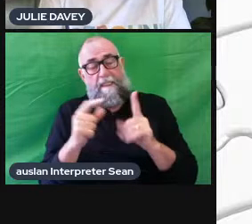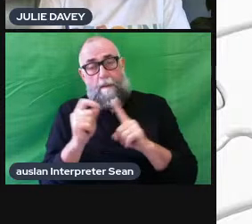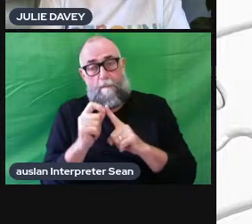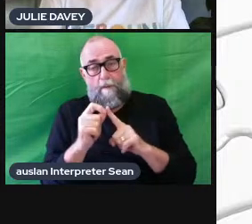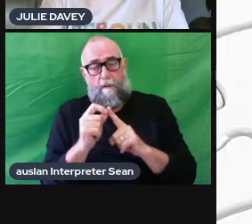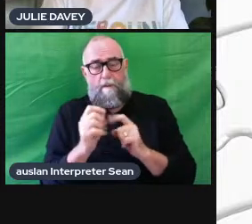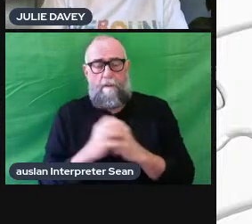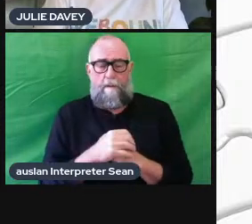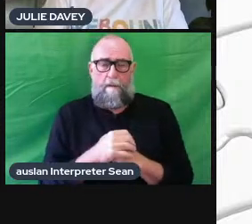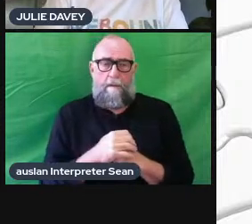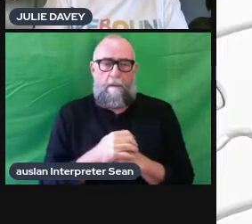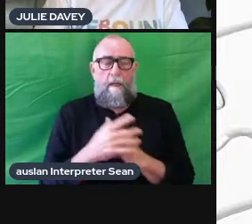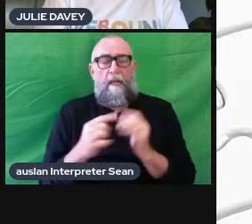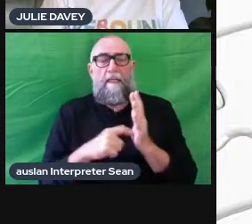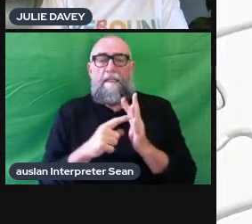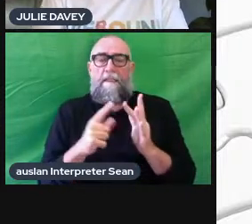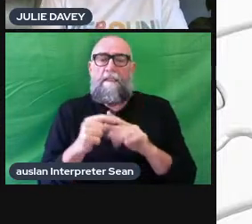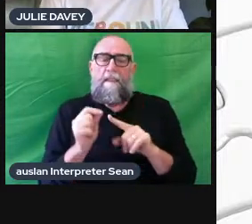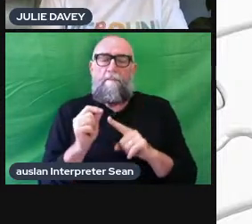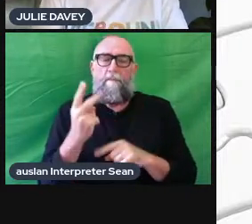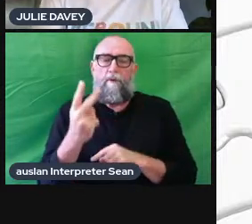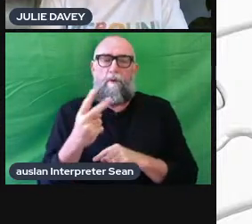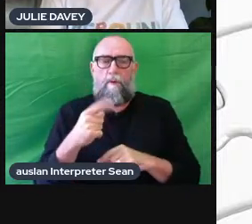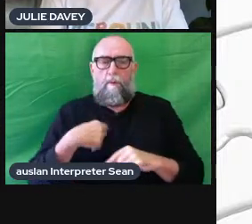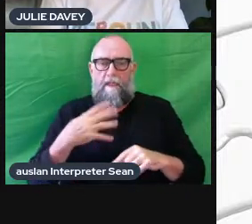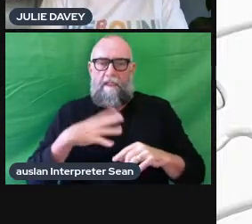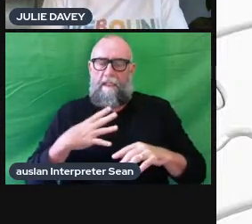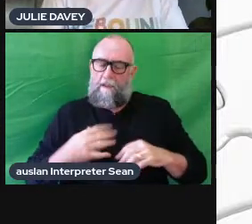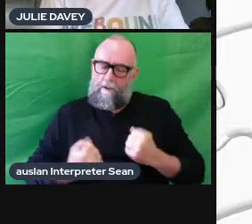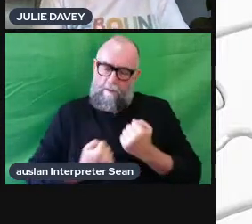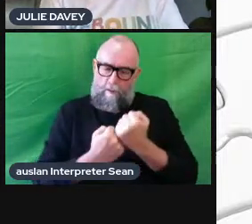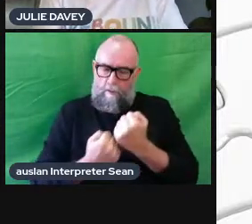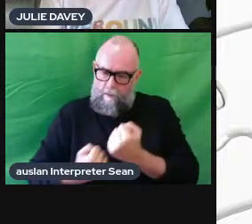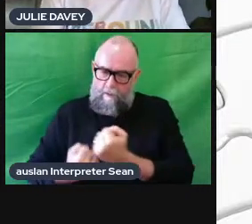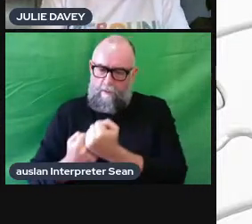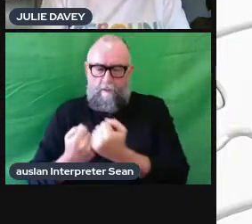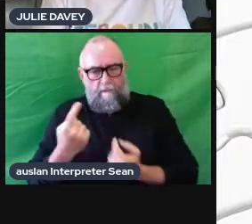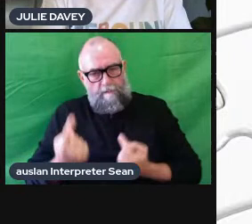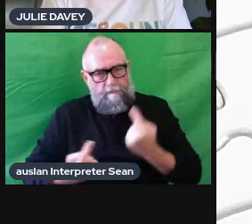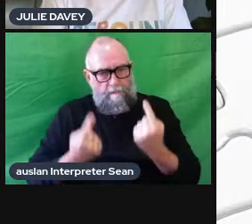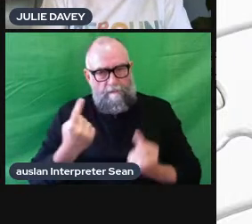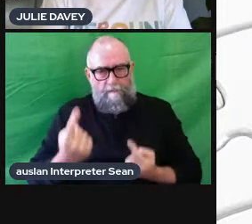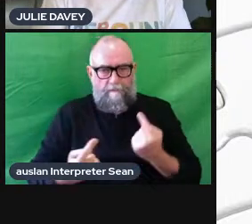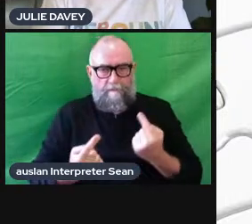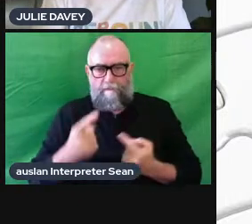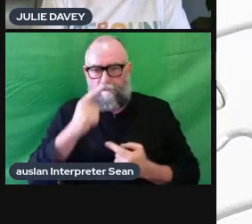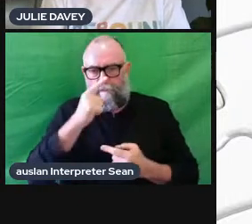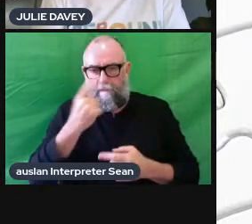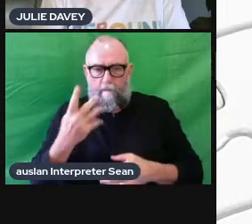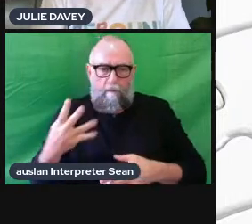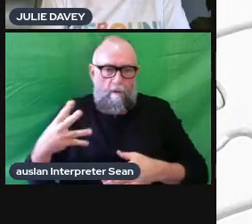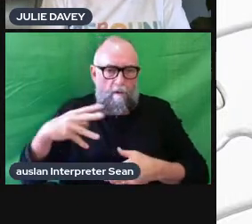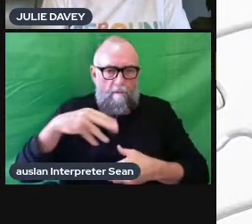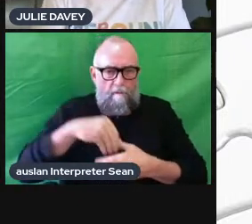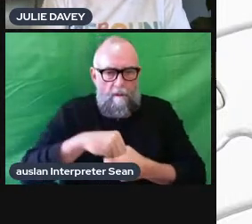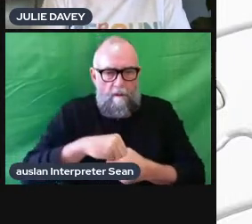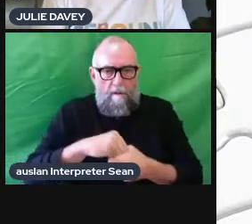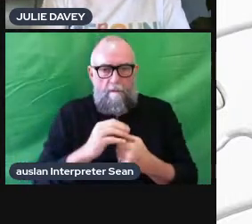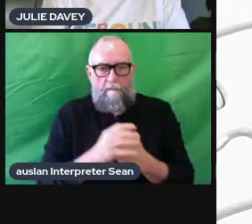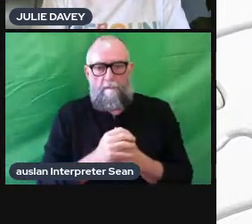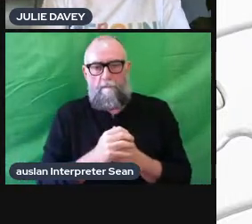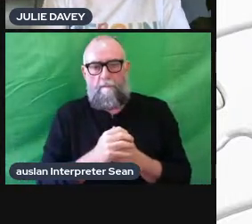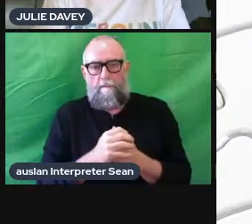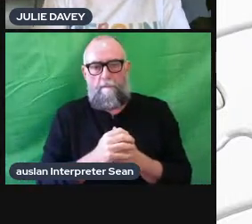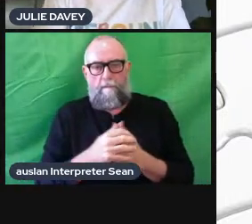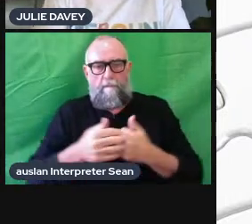So devising the process together, supporting each partner's group's involvement, and being open